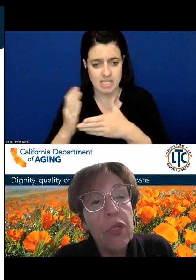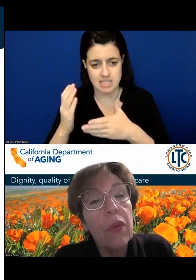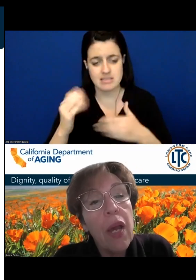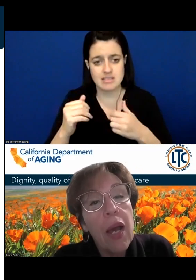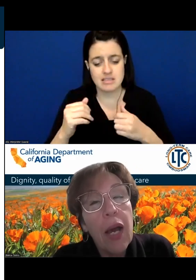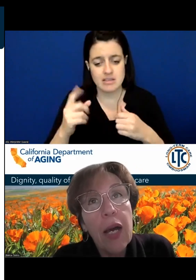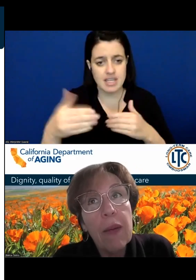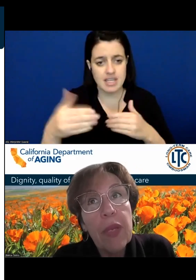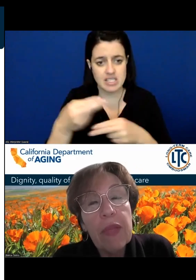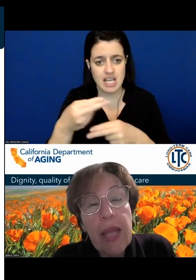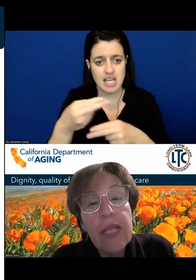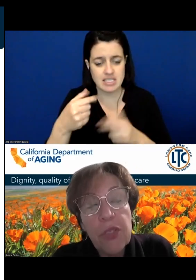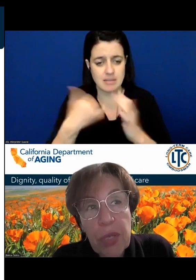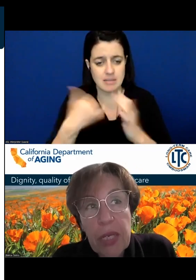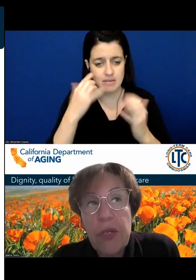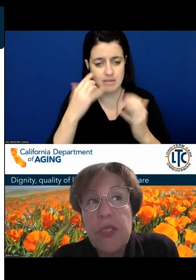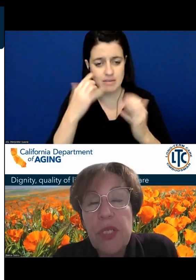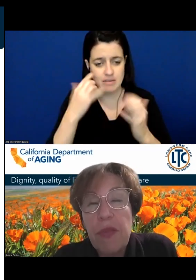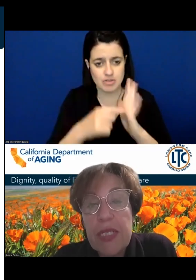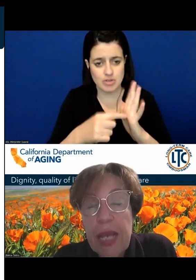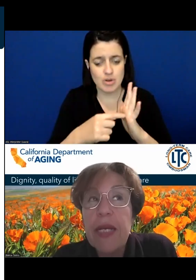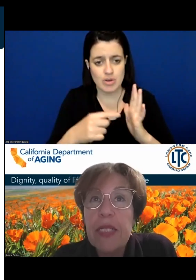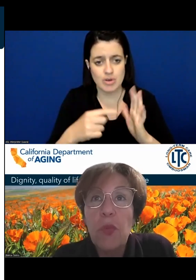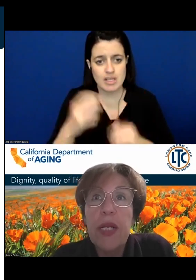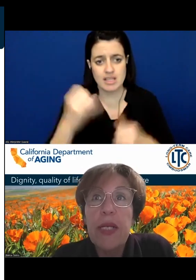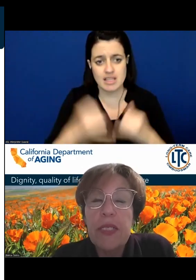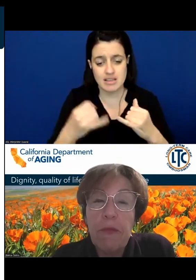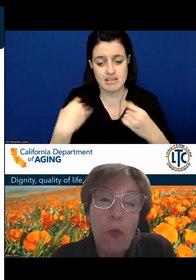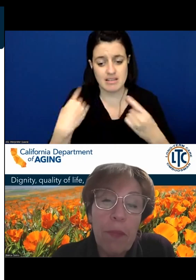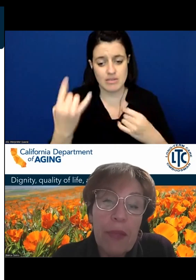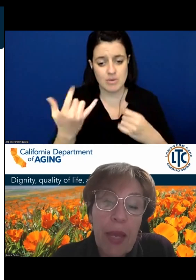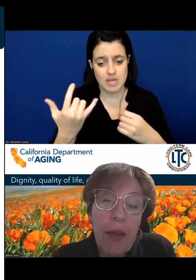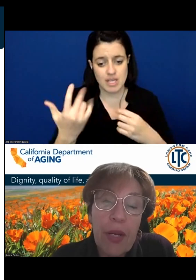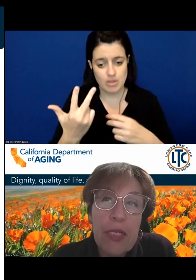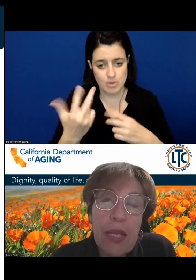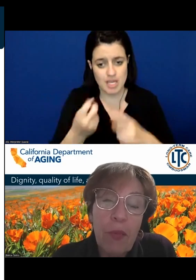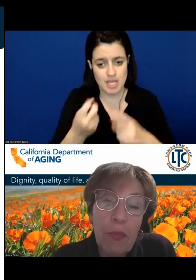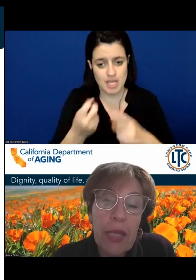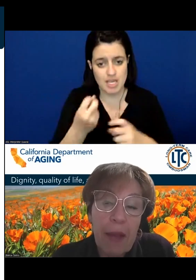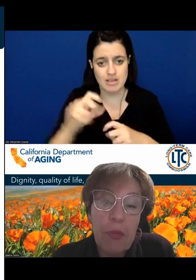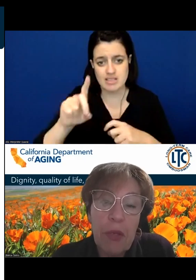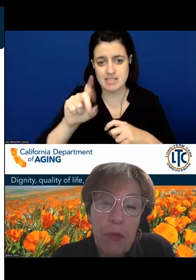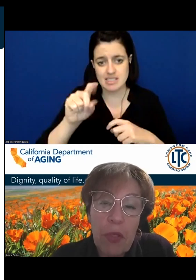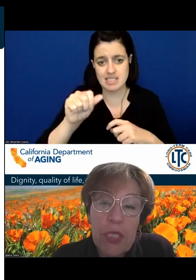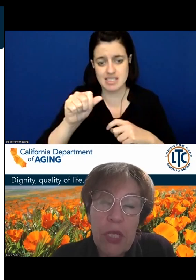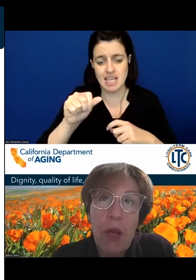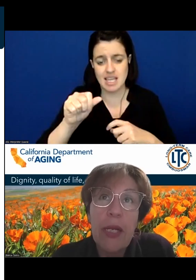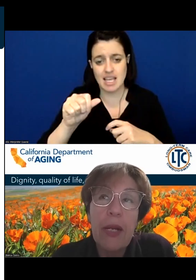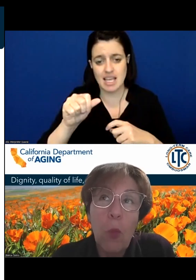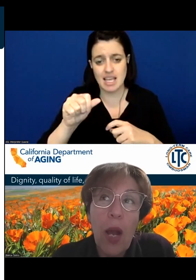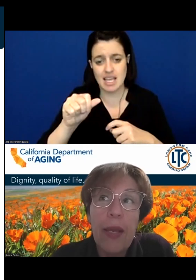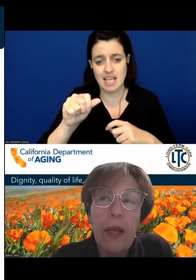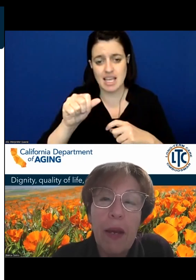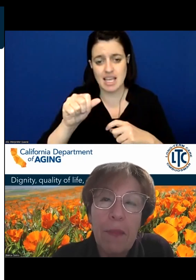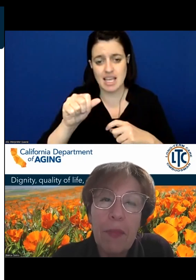show you, in the last 3 years, the data is what is informing the areas that we really have to be focused on